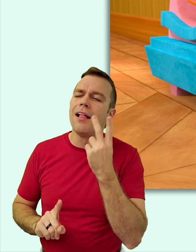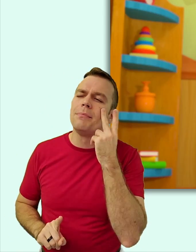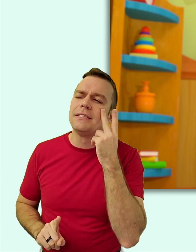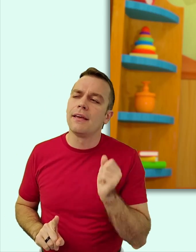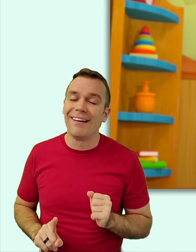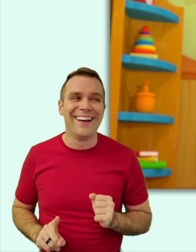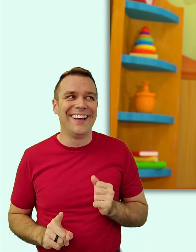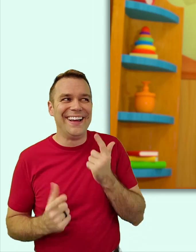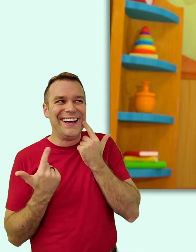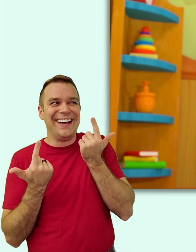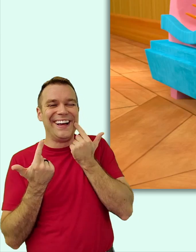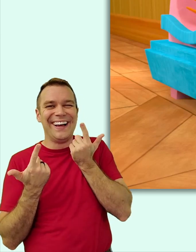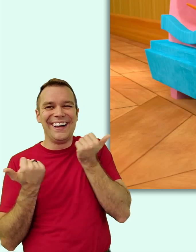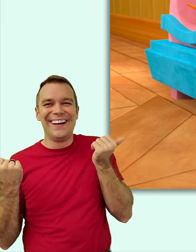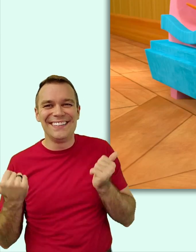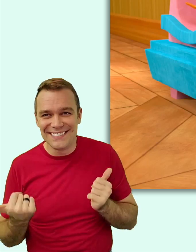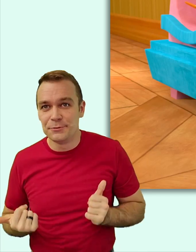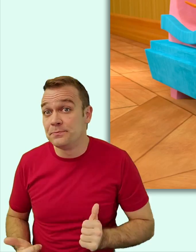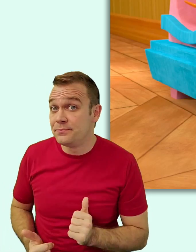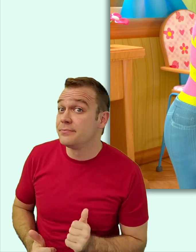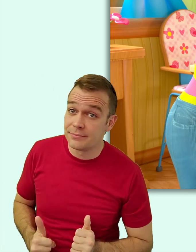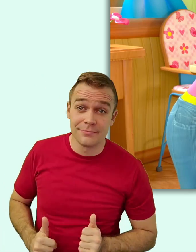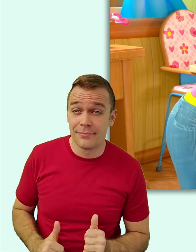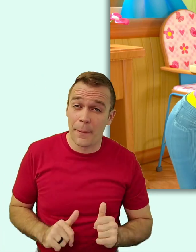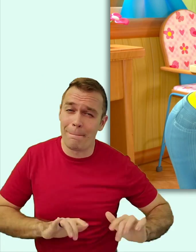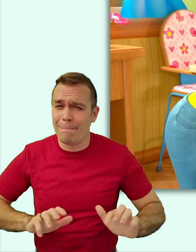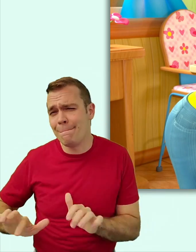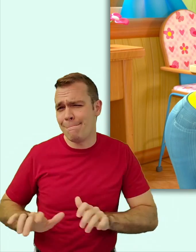sister. Open your mouth. Ha ha ha.